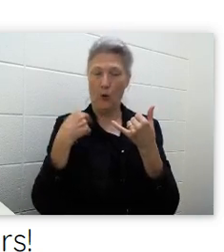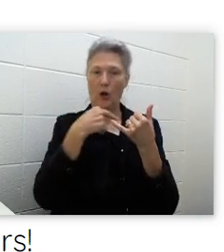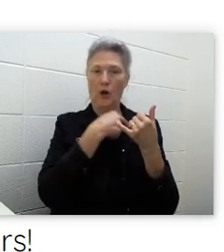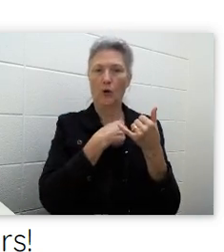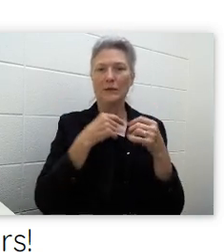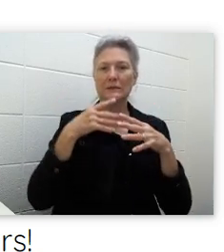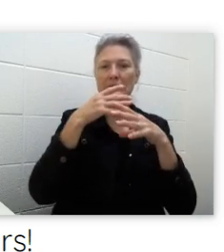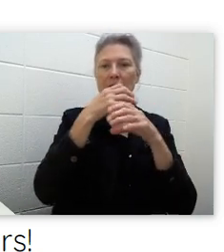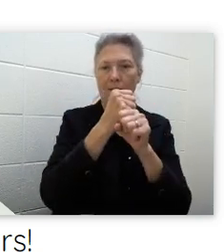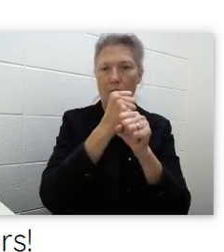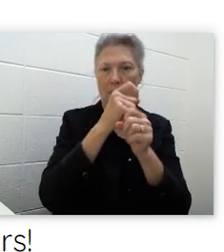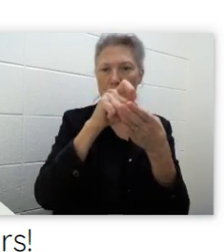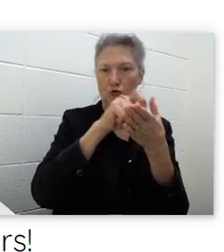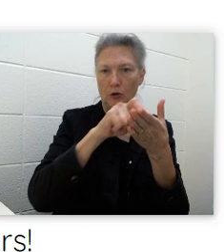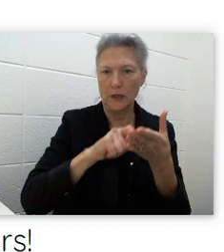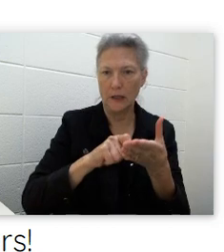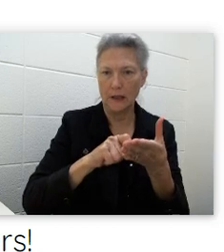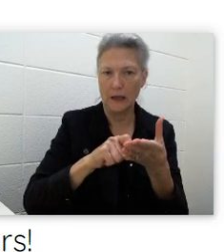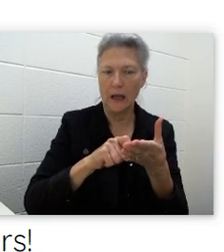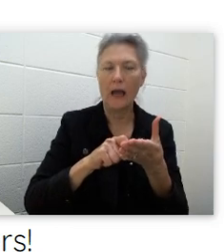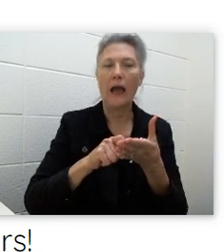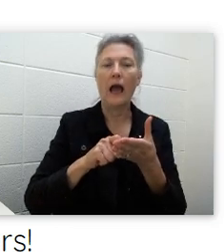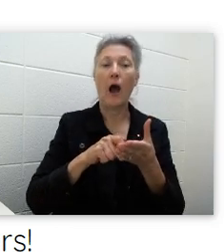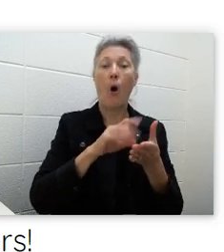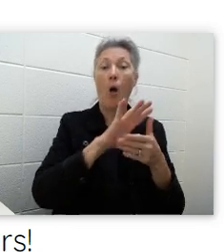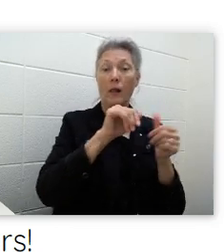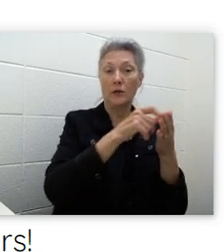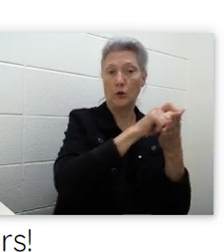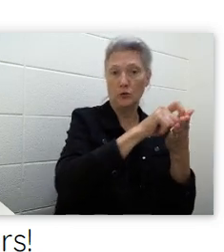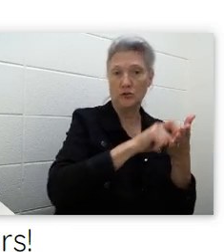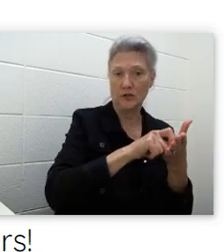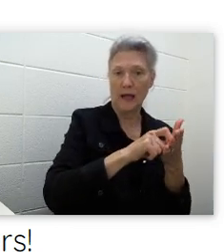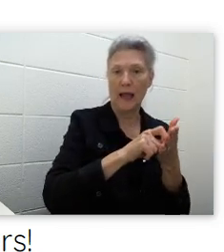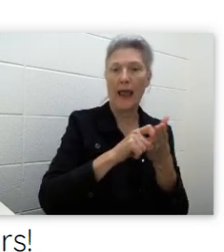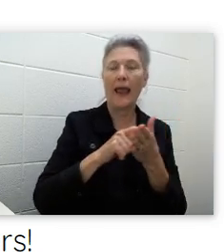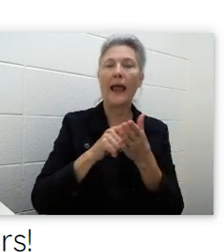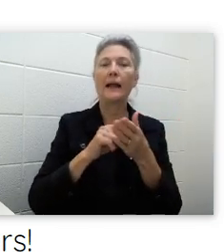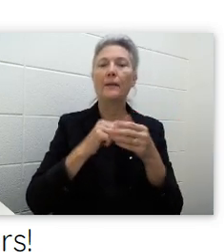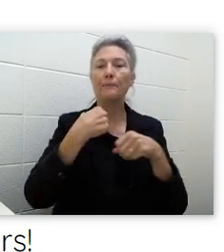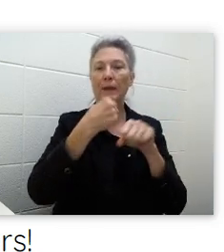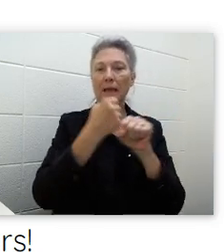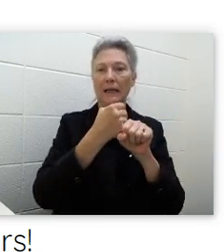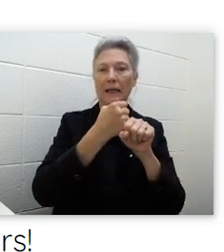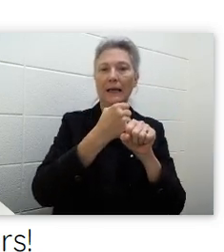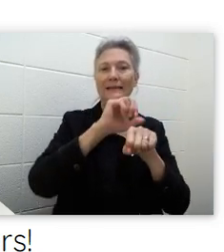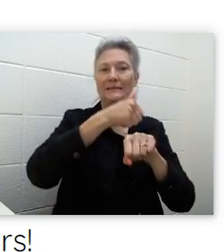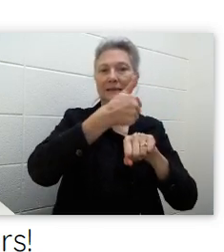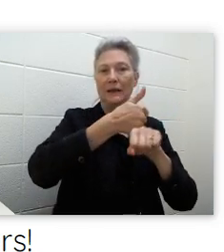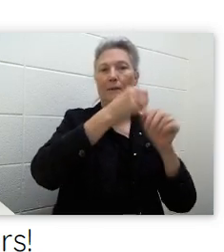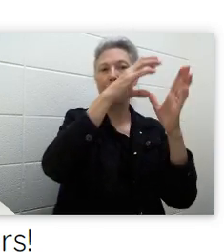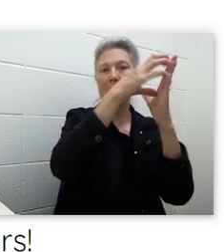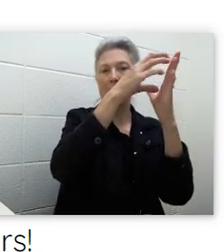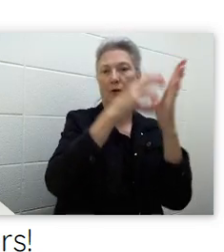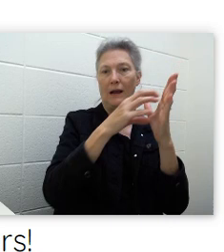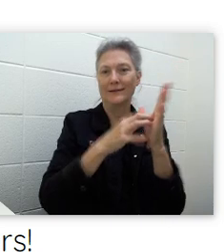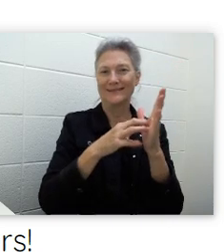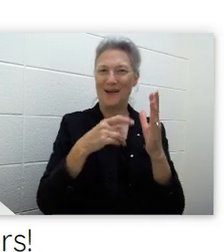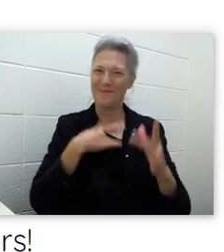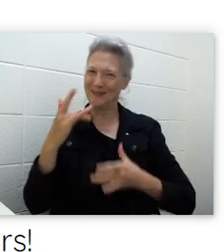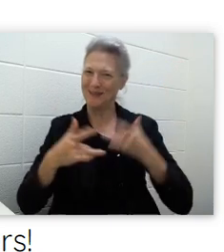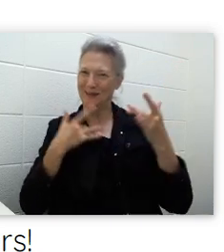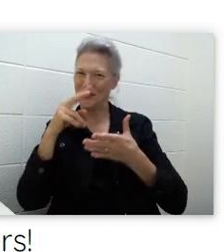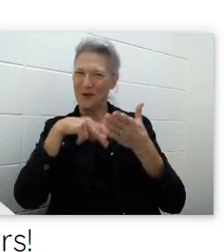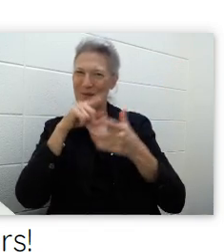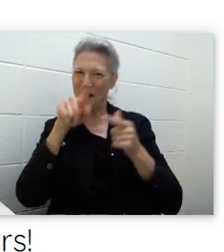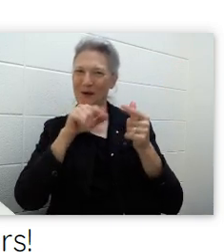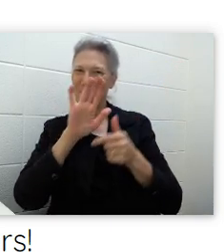to summarize our notes and put them into paragraphs. I am so excited to read about your natural